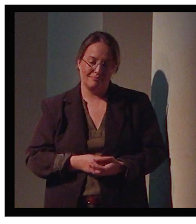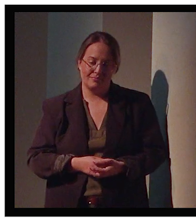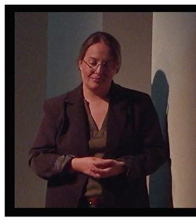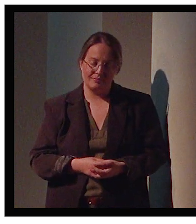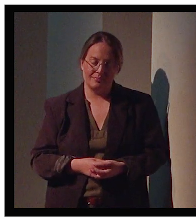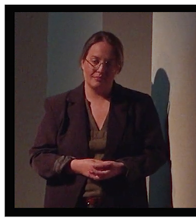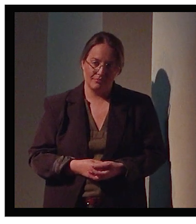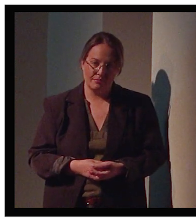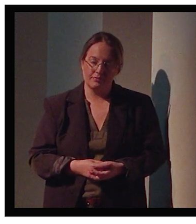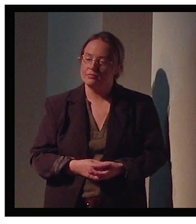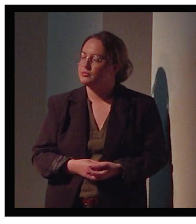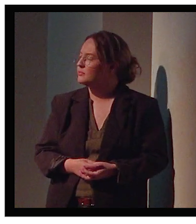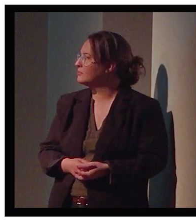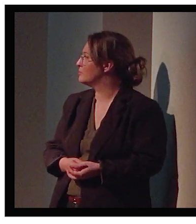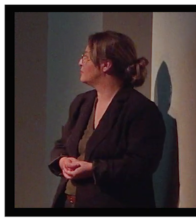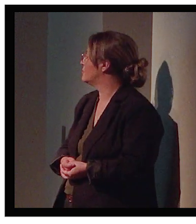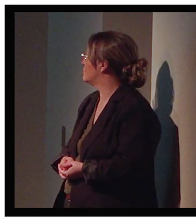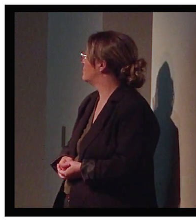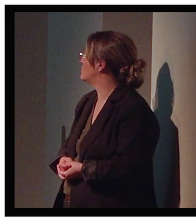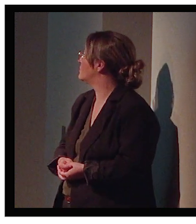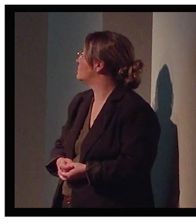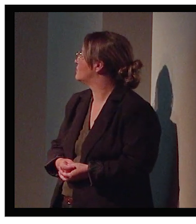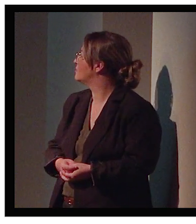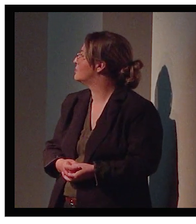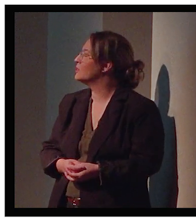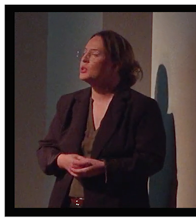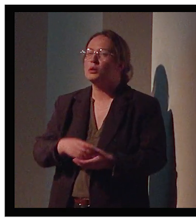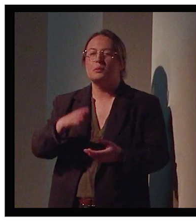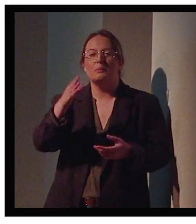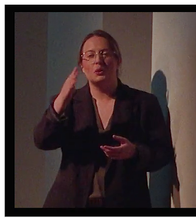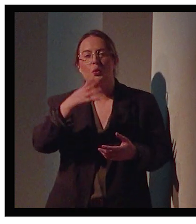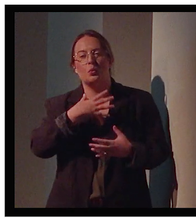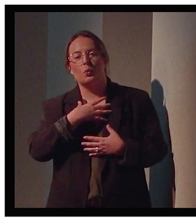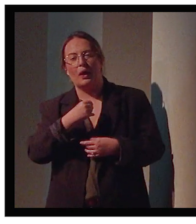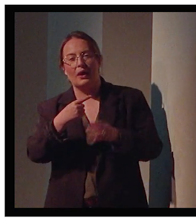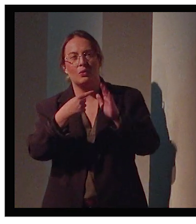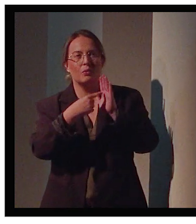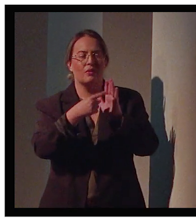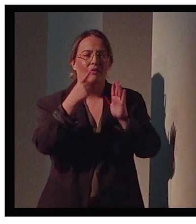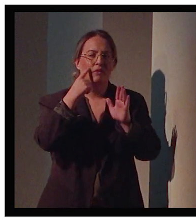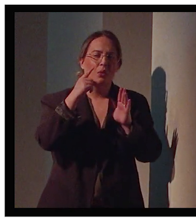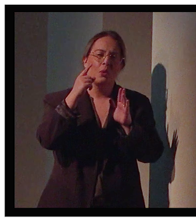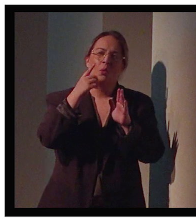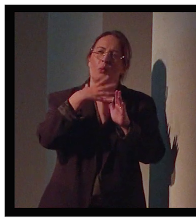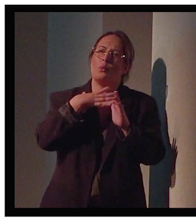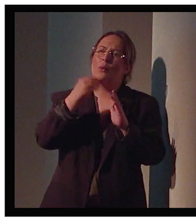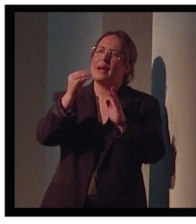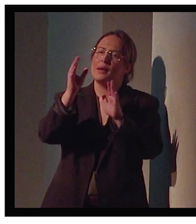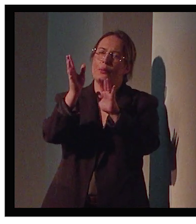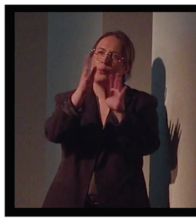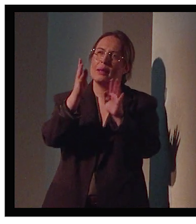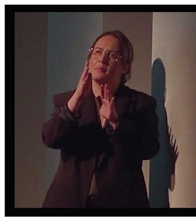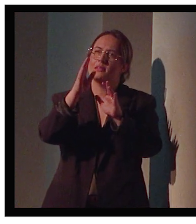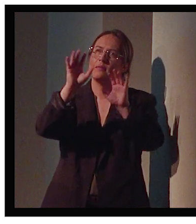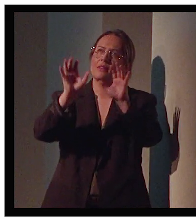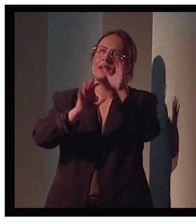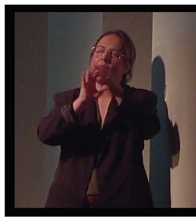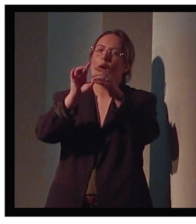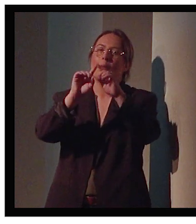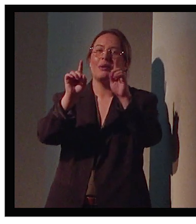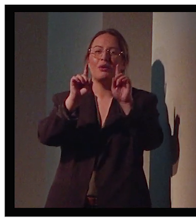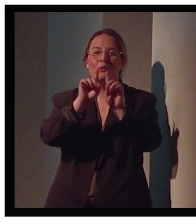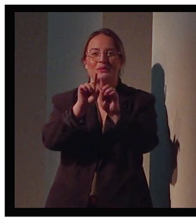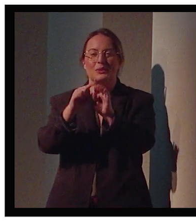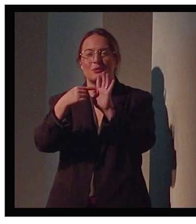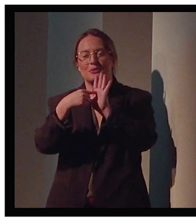blue paint in the upper sky stand for white wisps of cloud, but also signify a picture painted on the spot,